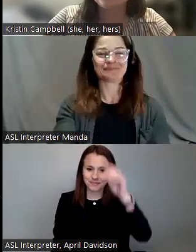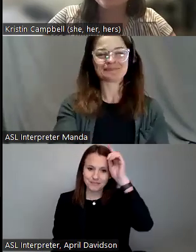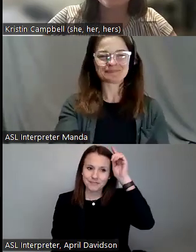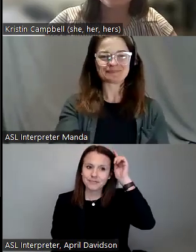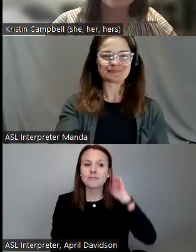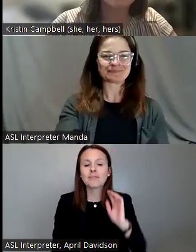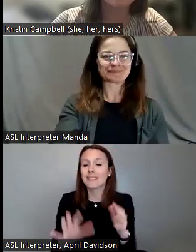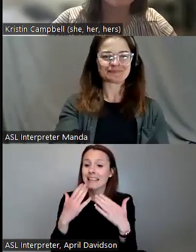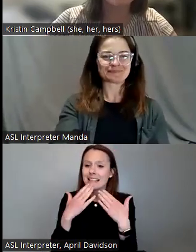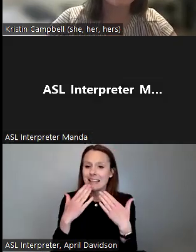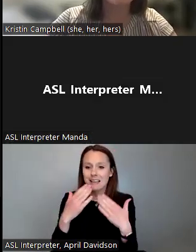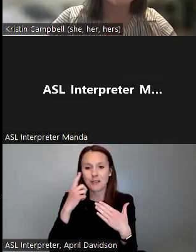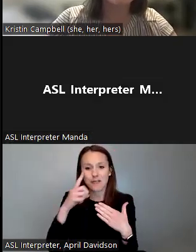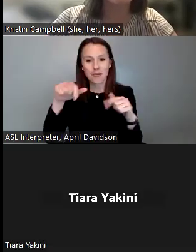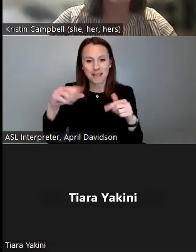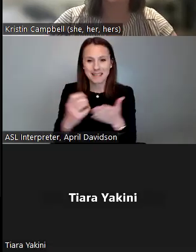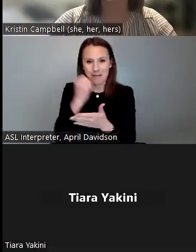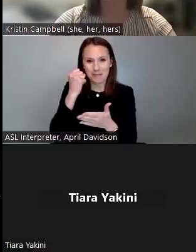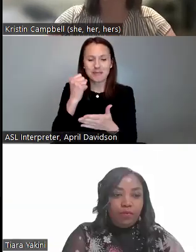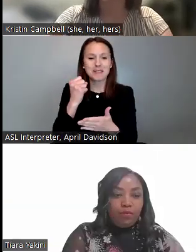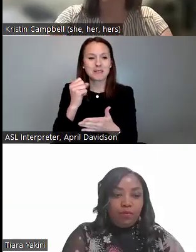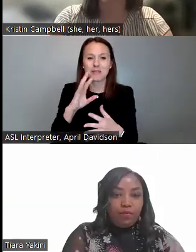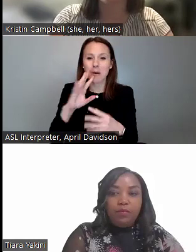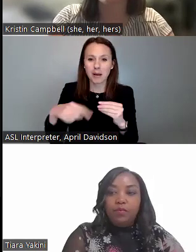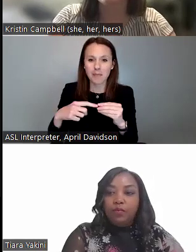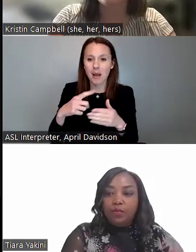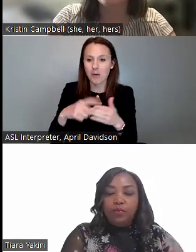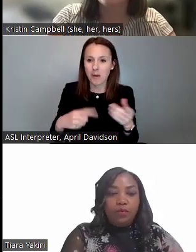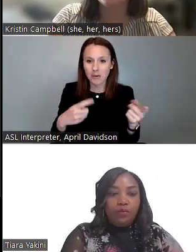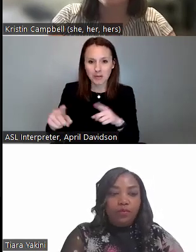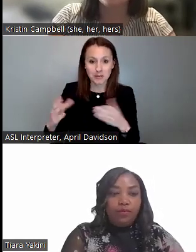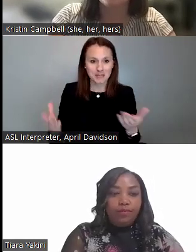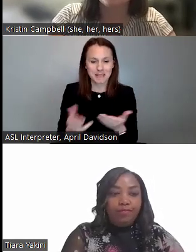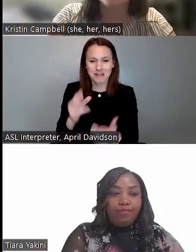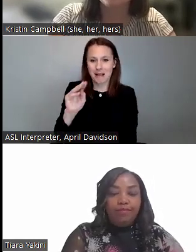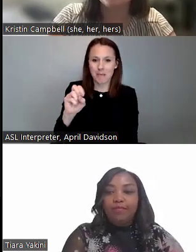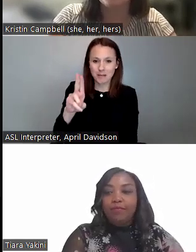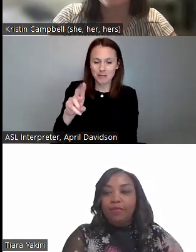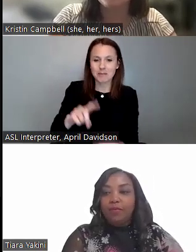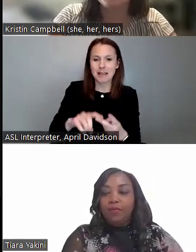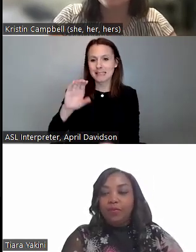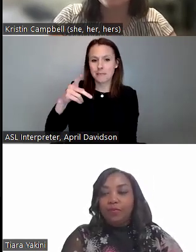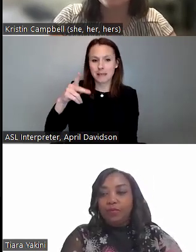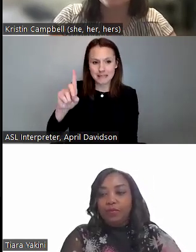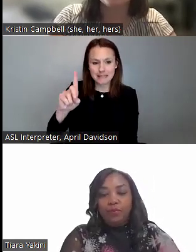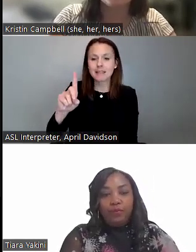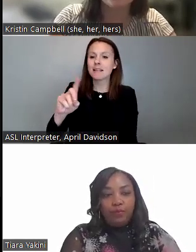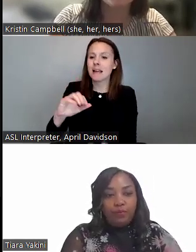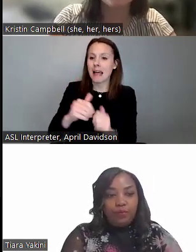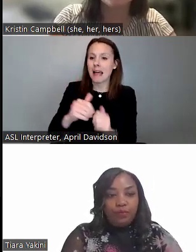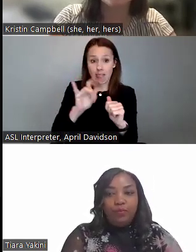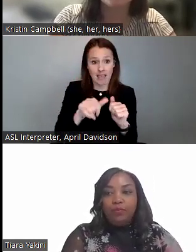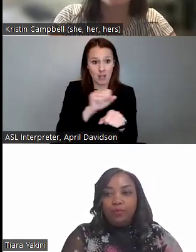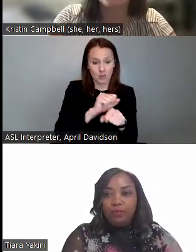So thank you for the opportunity to speak about what we're doing at MSU and in our CPD and how that connects with some of